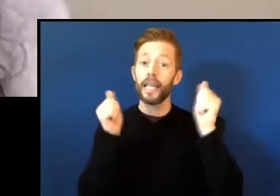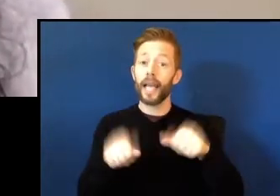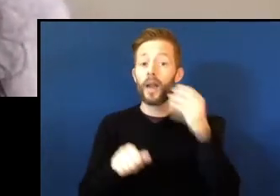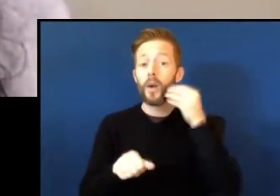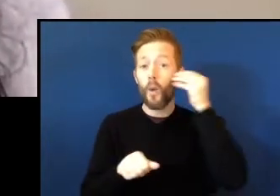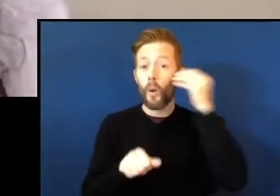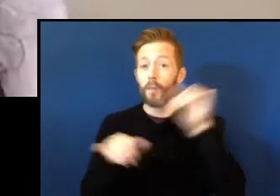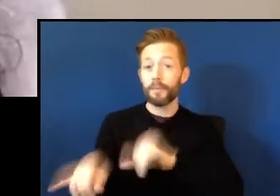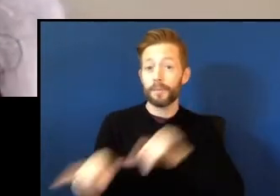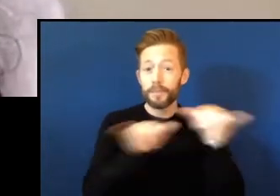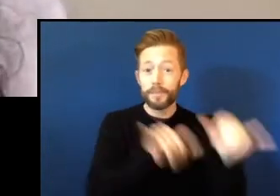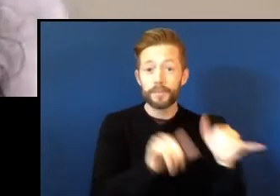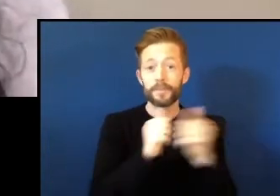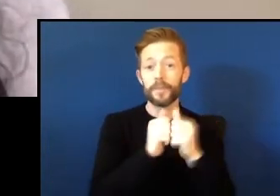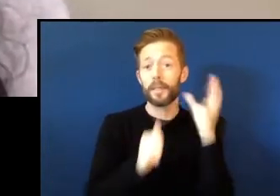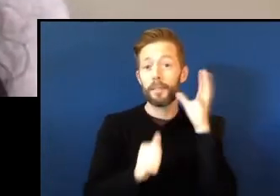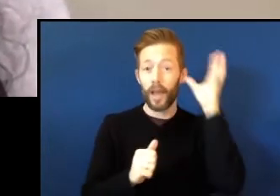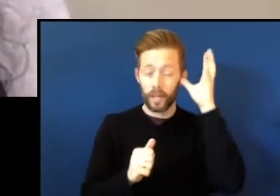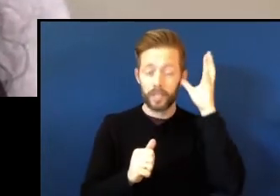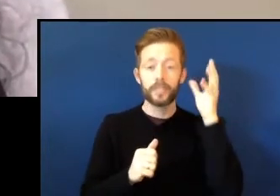as well with the parents.